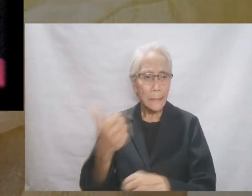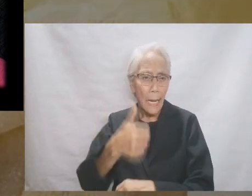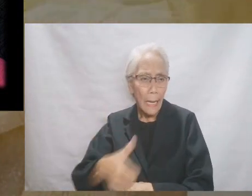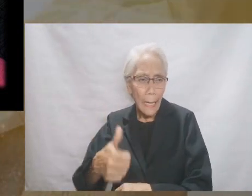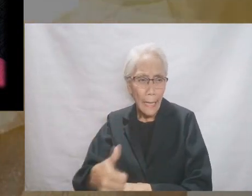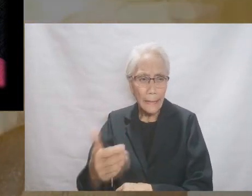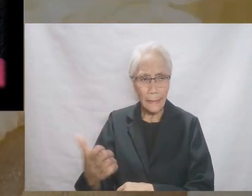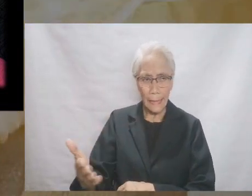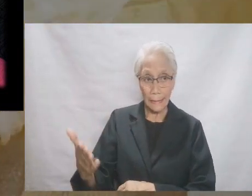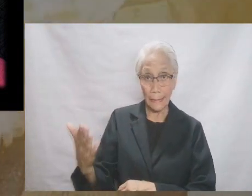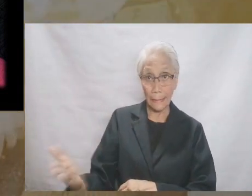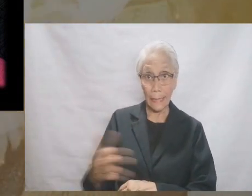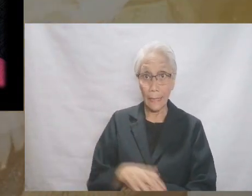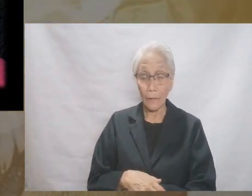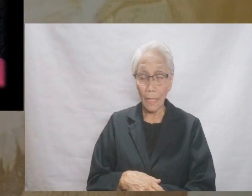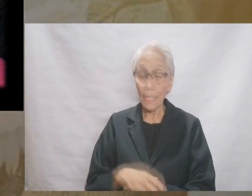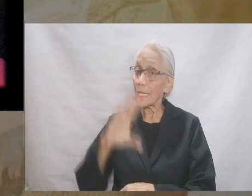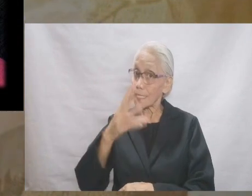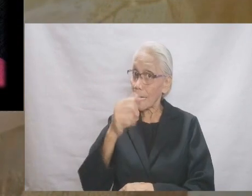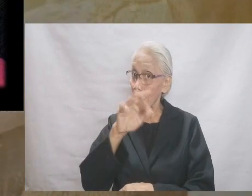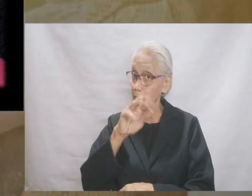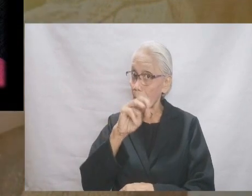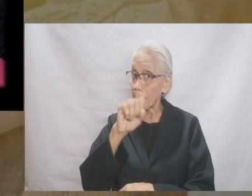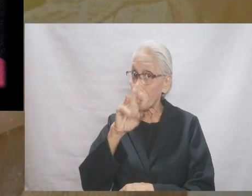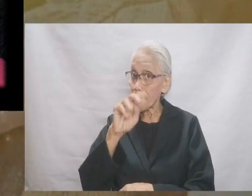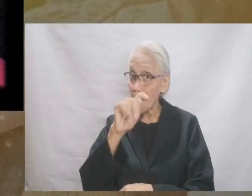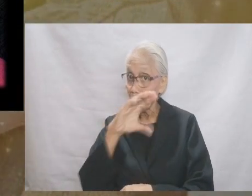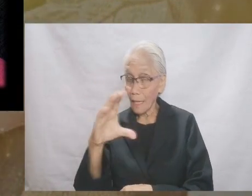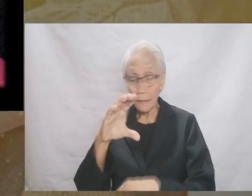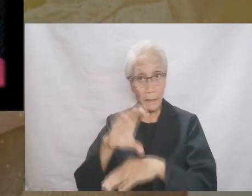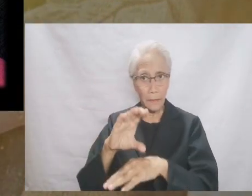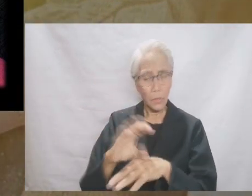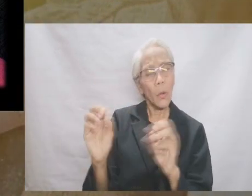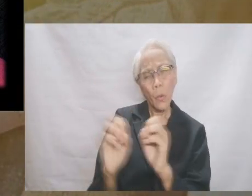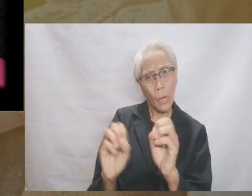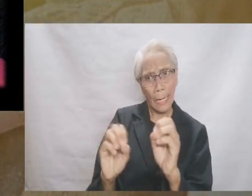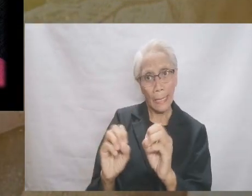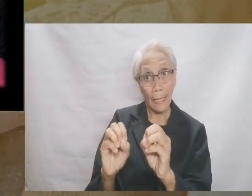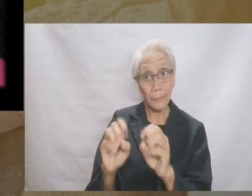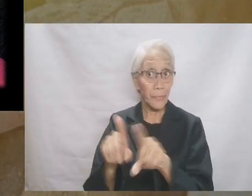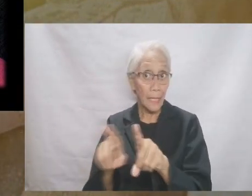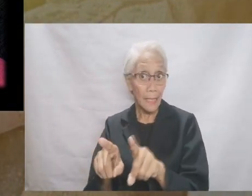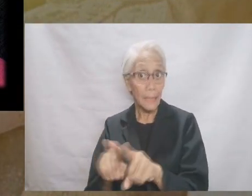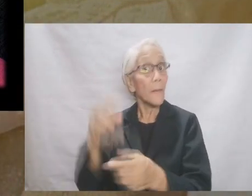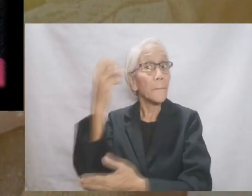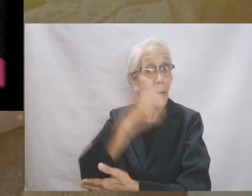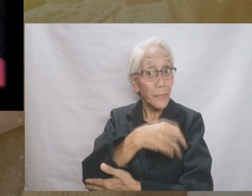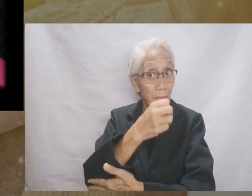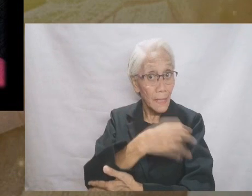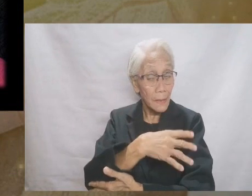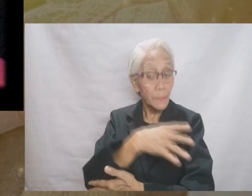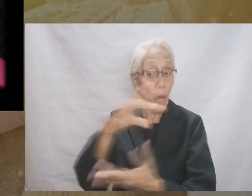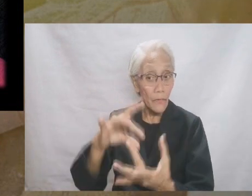isn't any such thing as a charismatic church. There isn't any such thing as